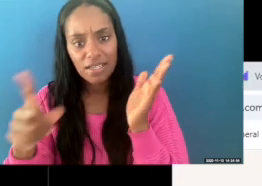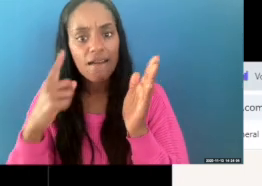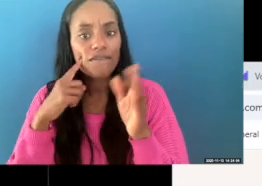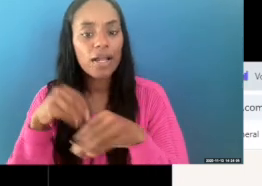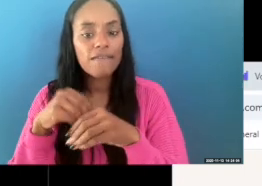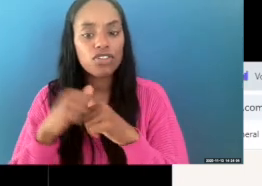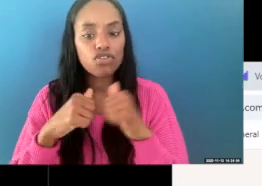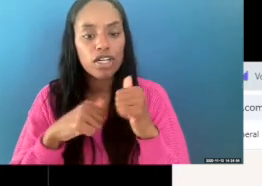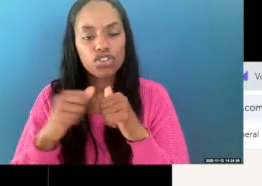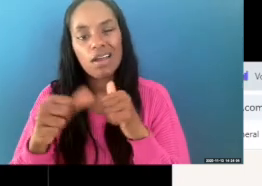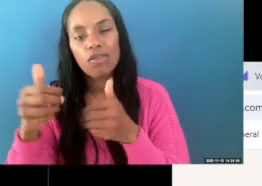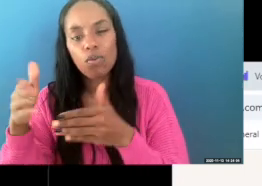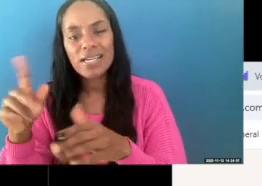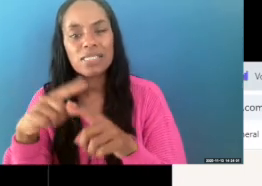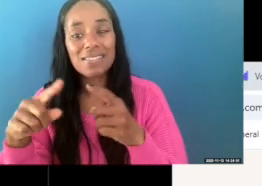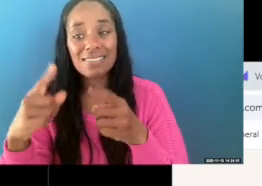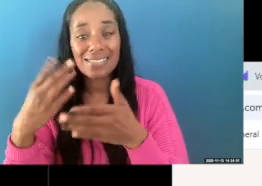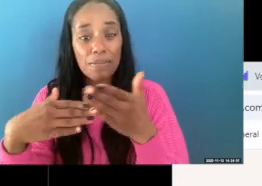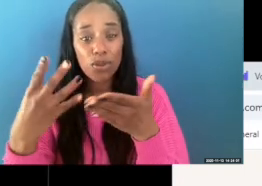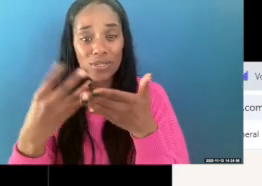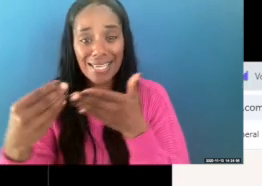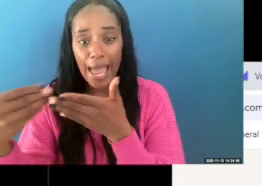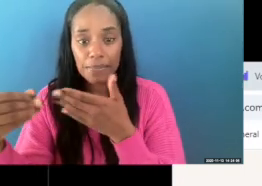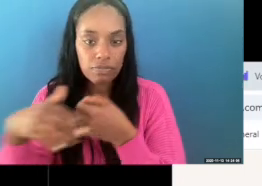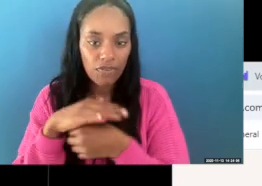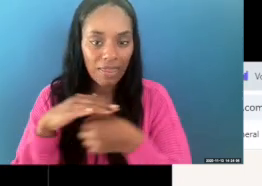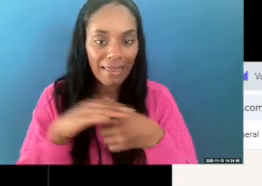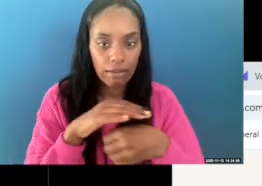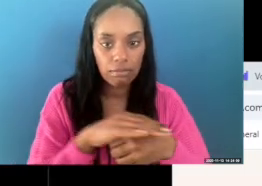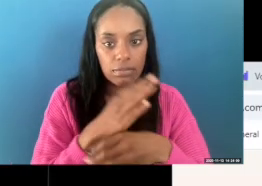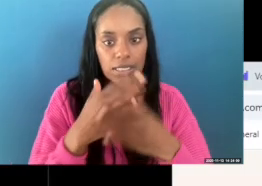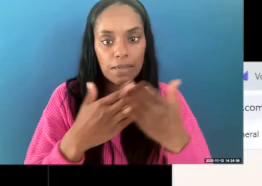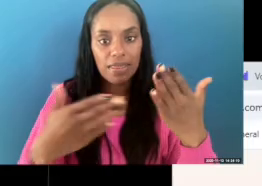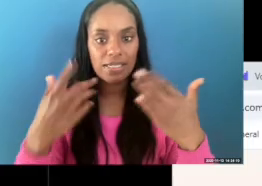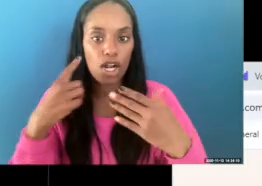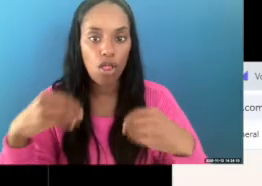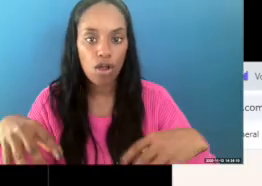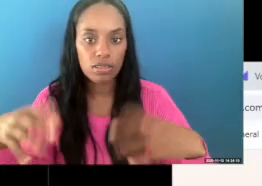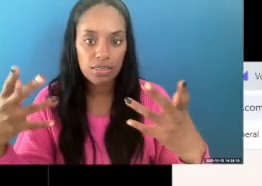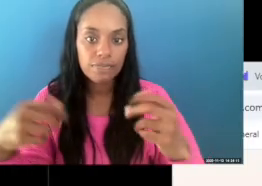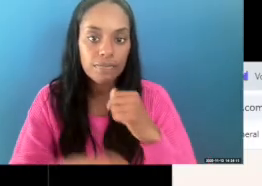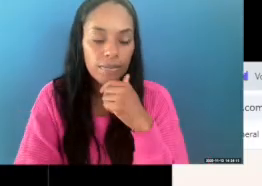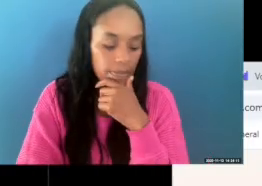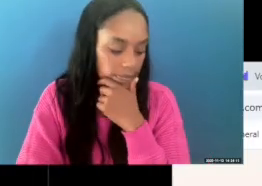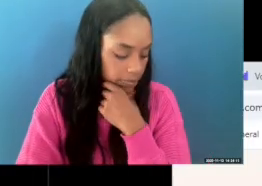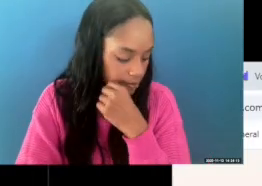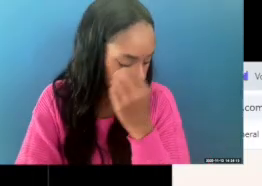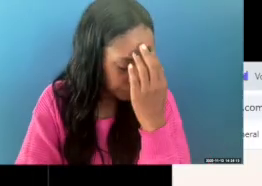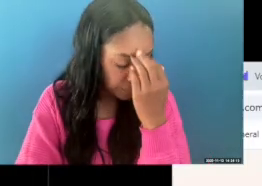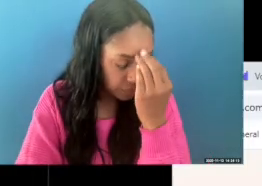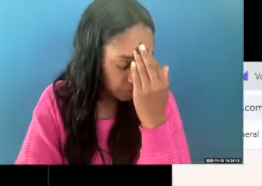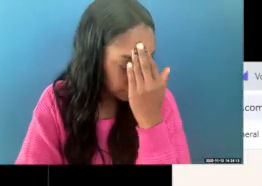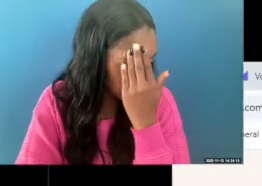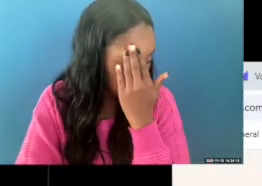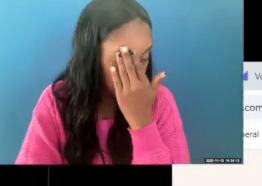where, giving the people choices as far as how they can use that funding within the parameters and restrictions that you have, right? There's a lot of funding out there